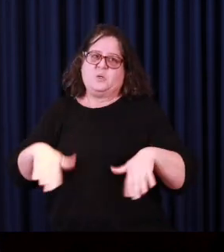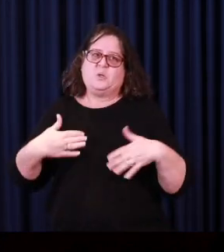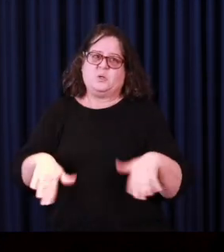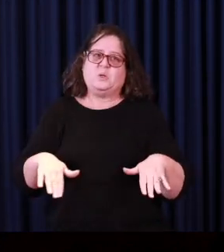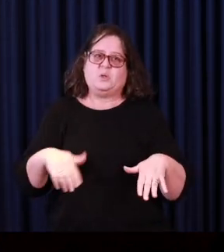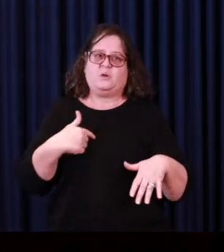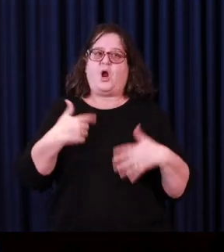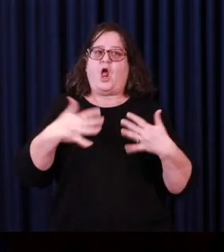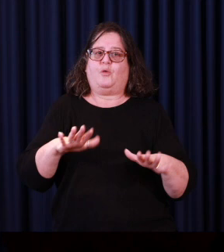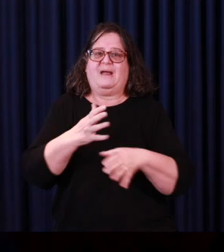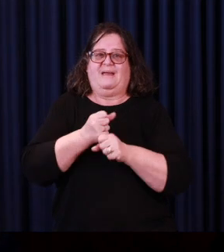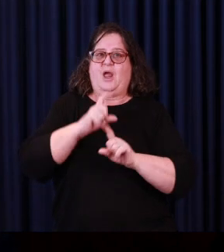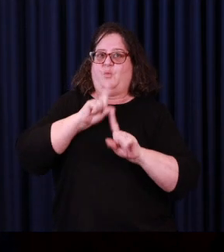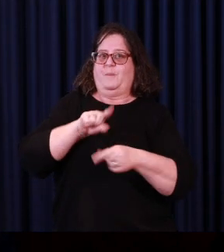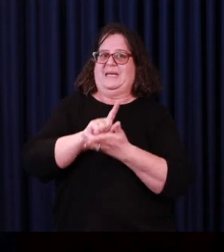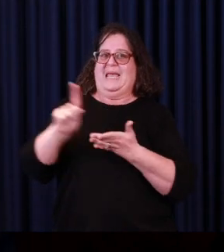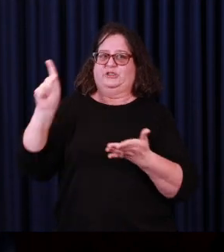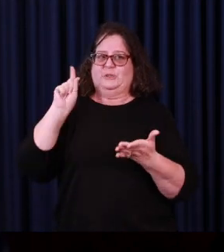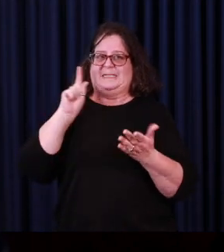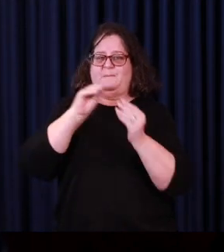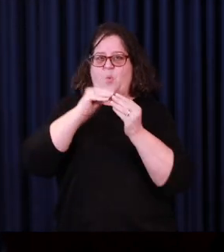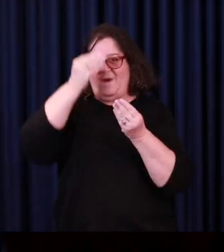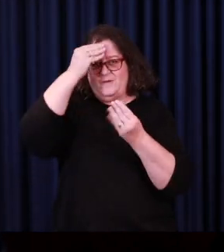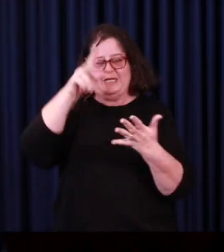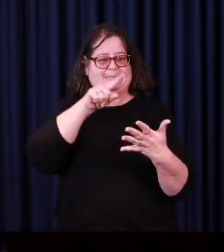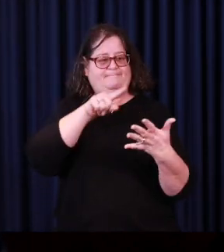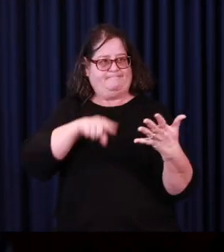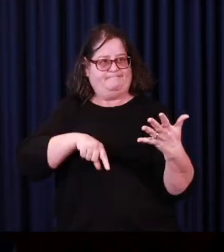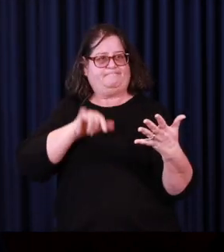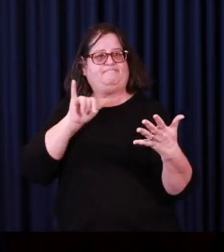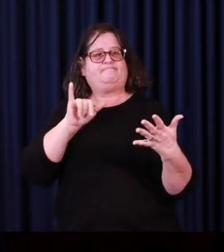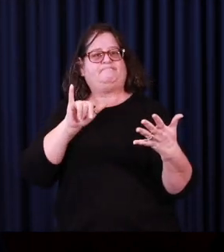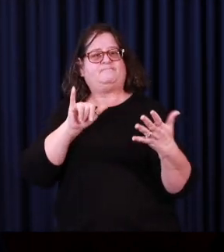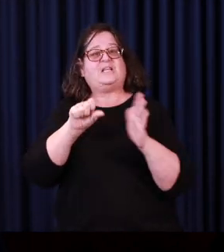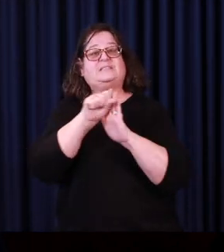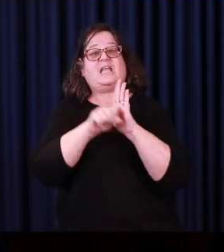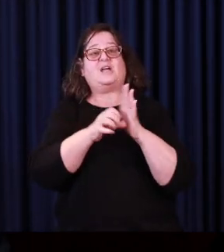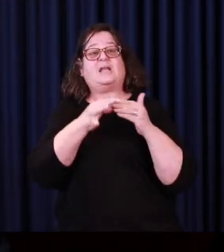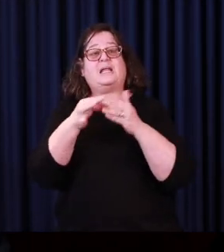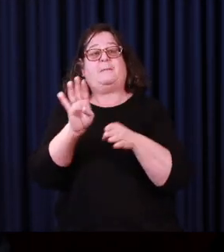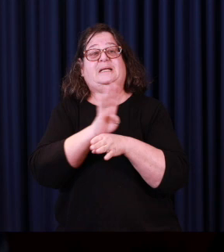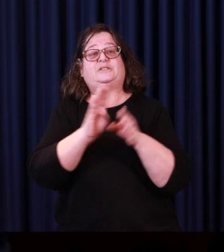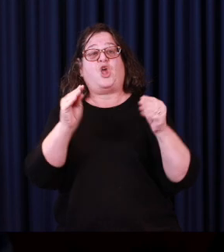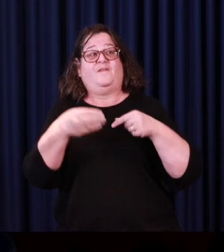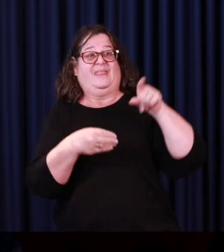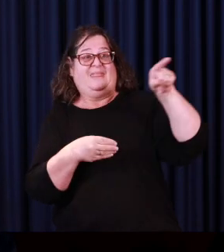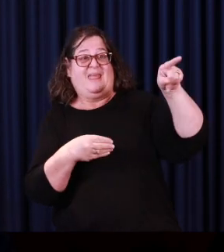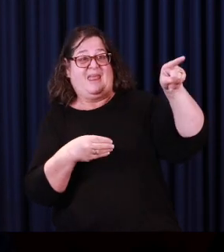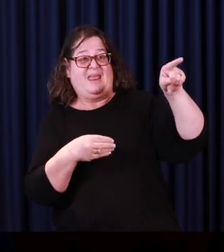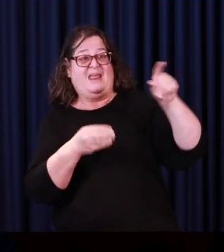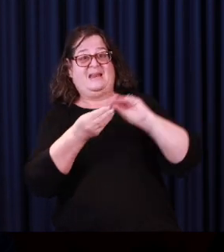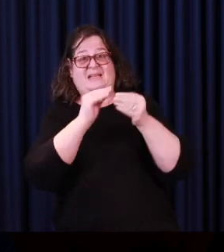last week from one of the state's leading business organizations, with data showing the gap